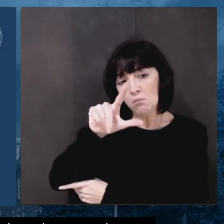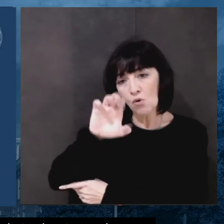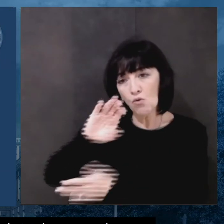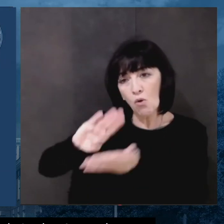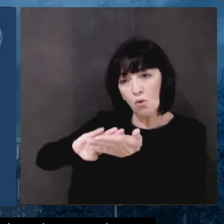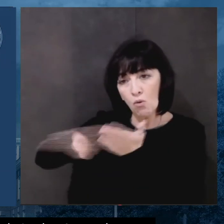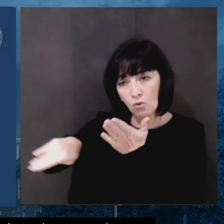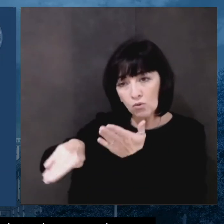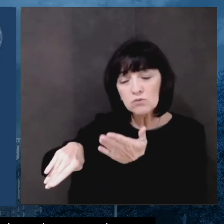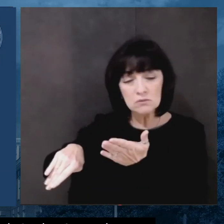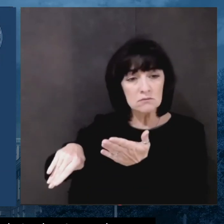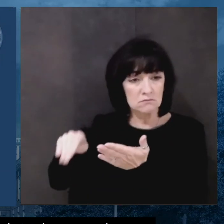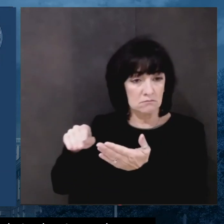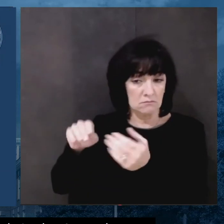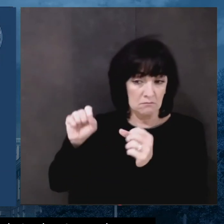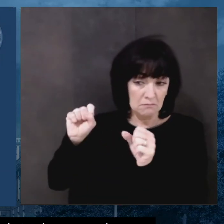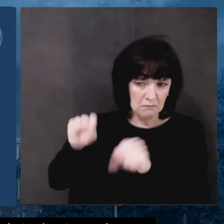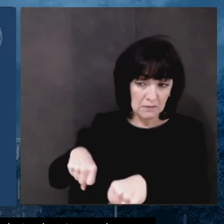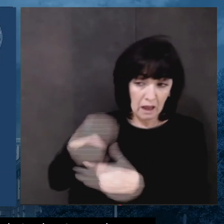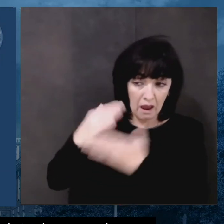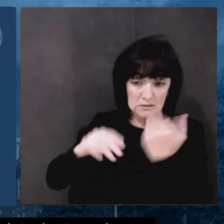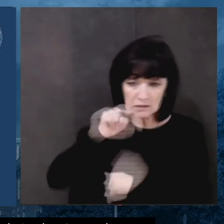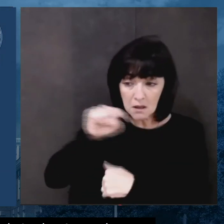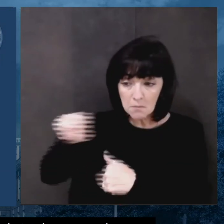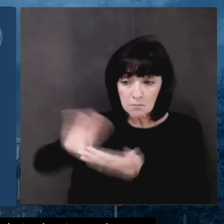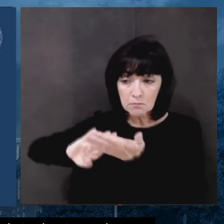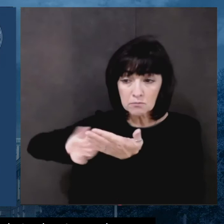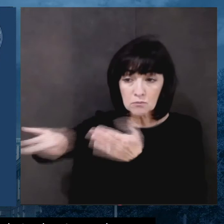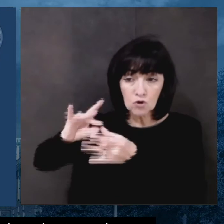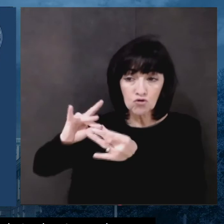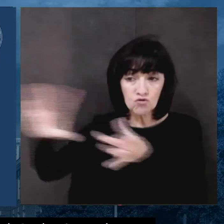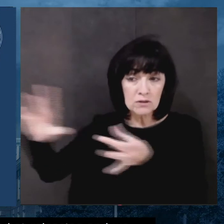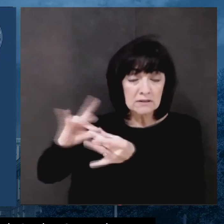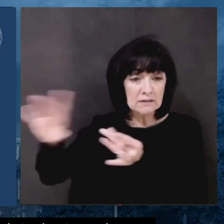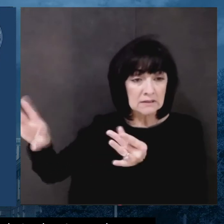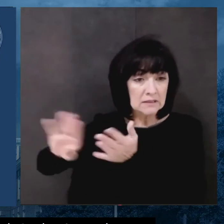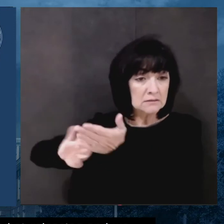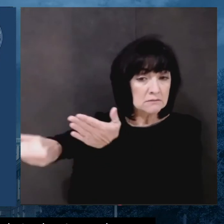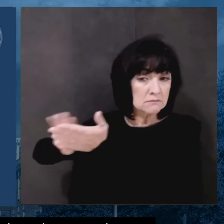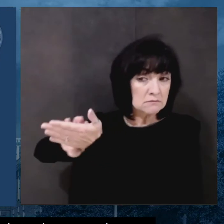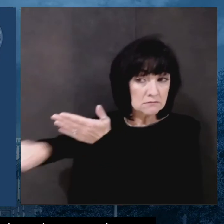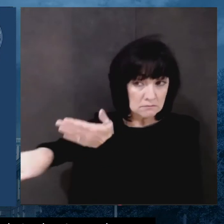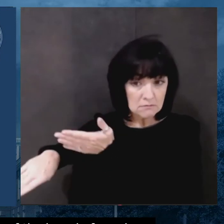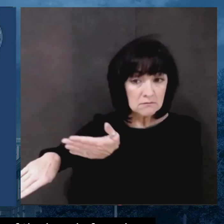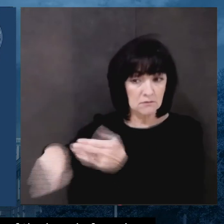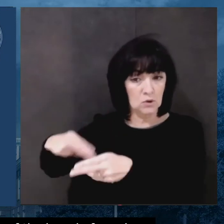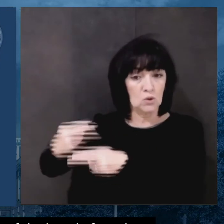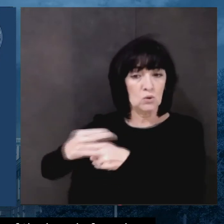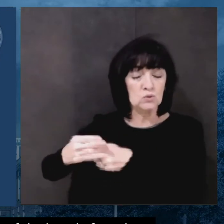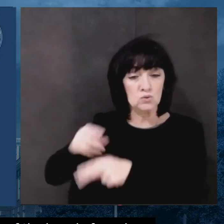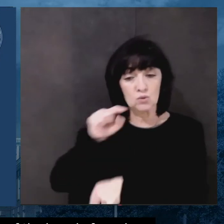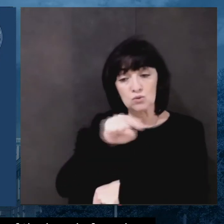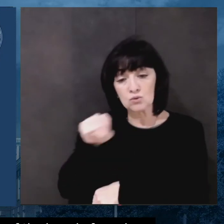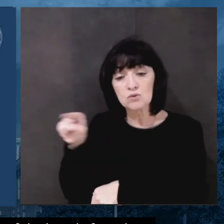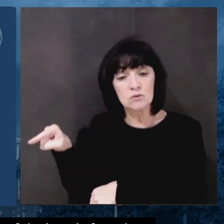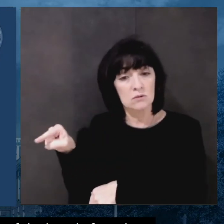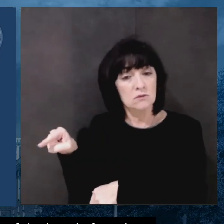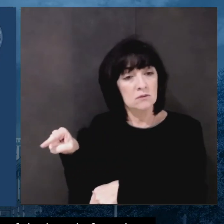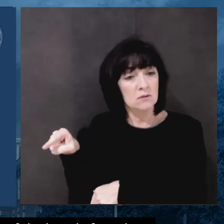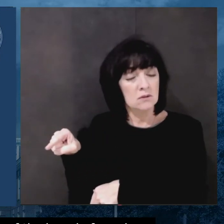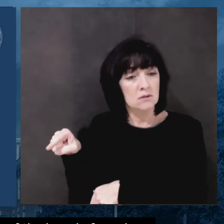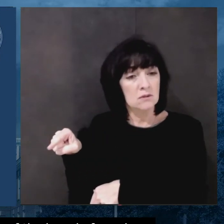appropriate. I've looked personally at those lists and am comfortable that there aren't people that would be